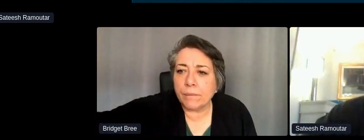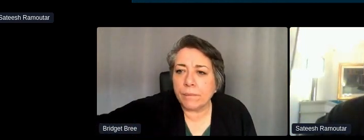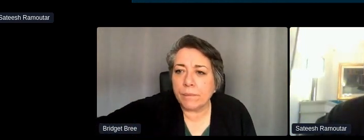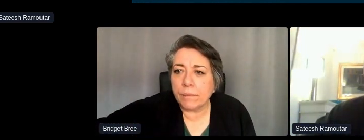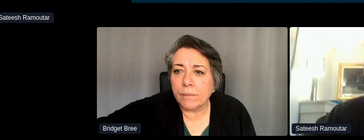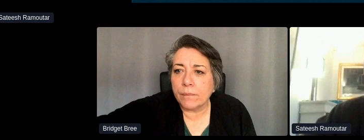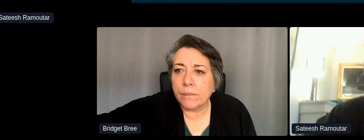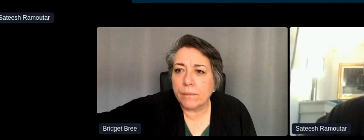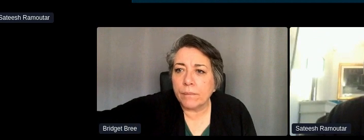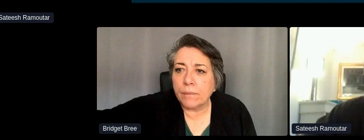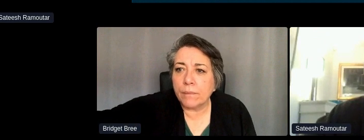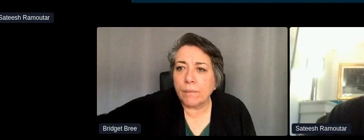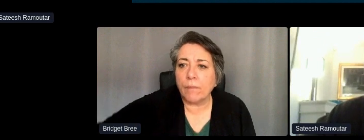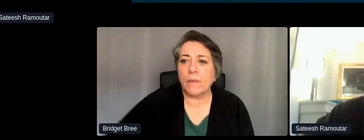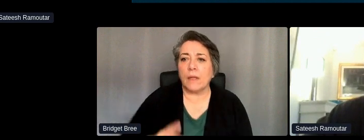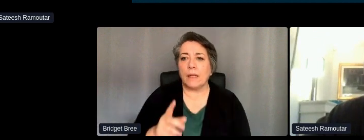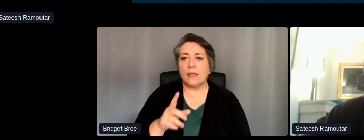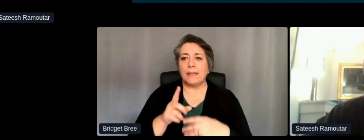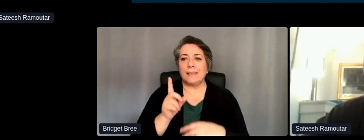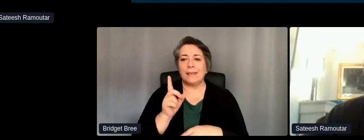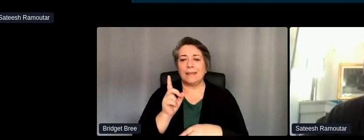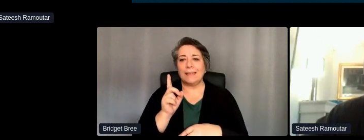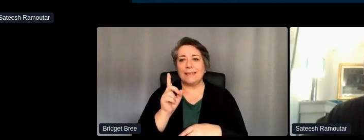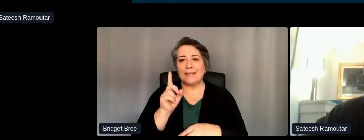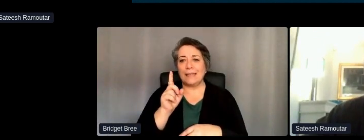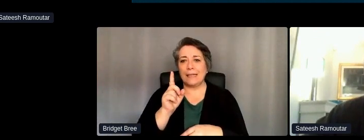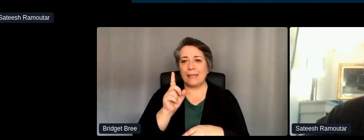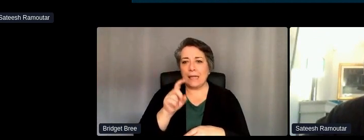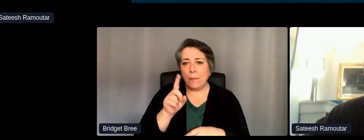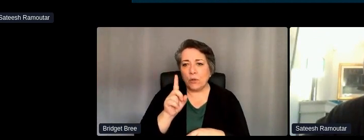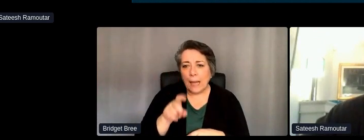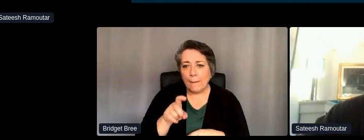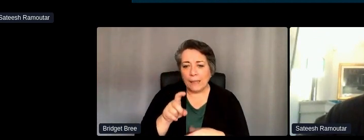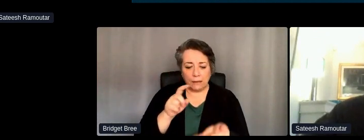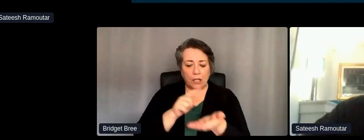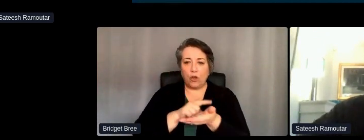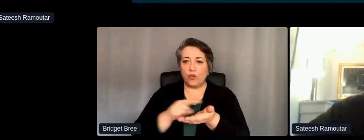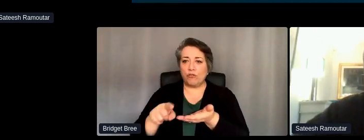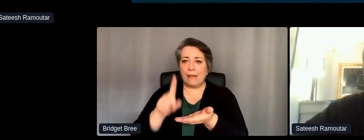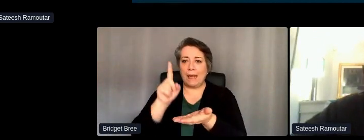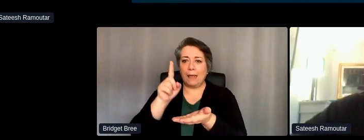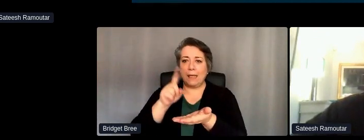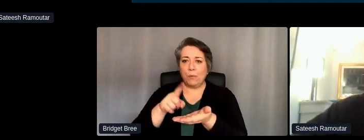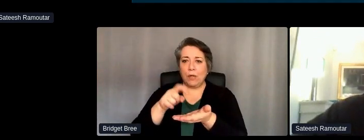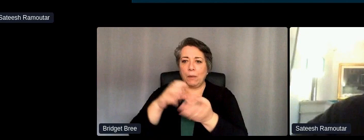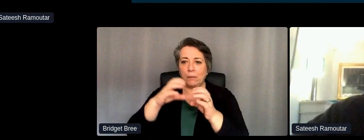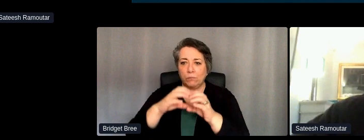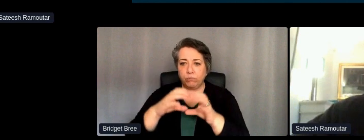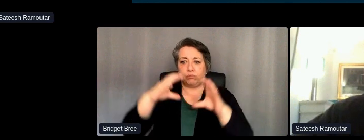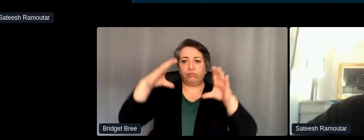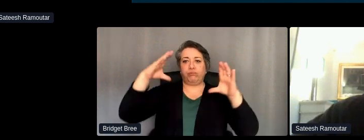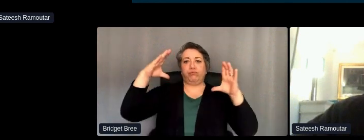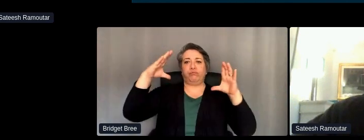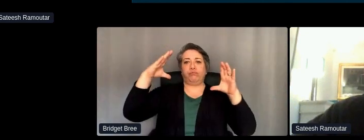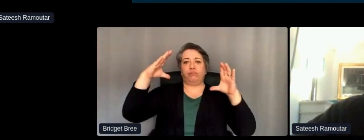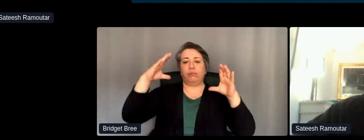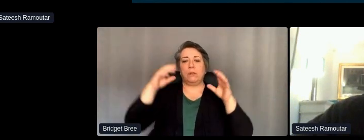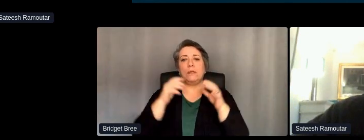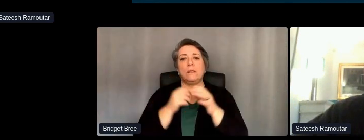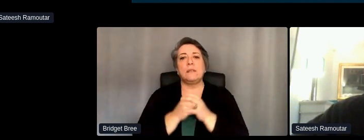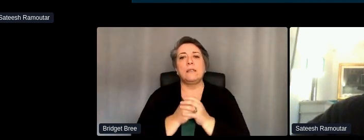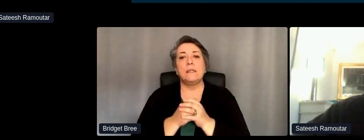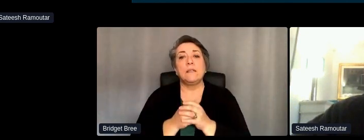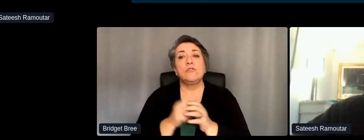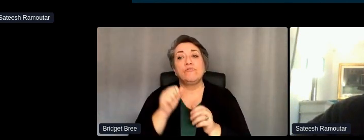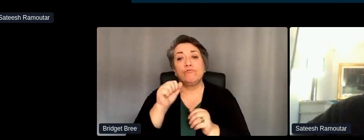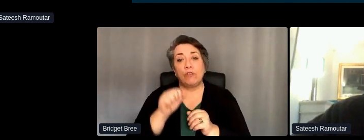would activate magnification. If I'm typing a quick text or a double tap, magnification starts. And yes, you're